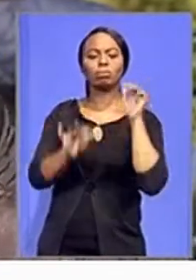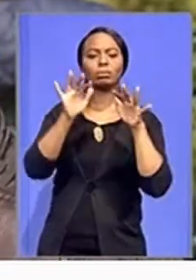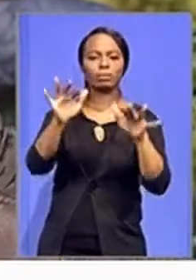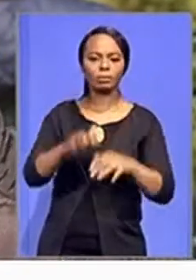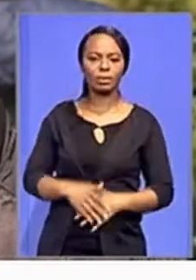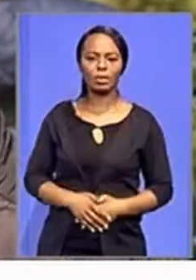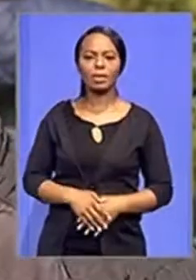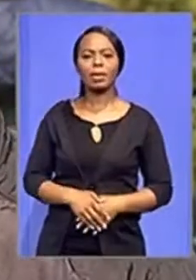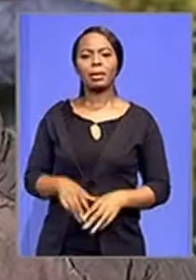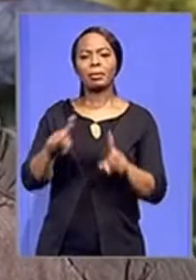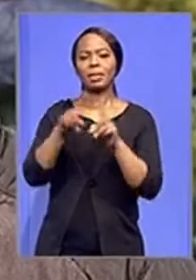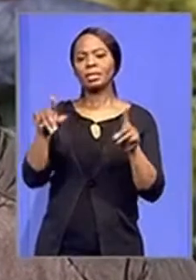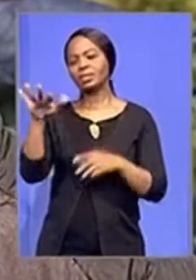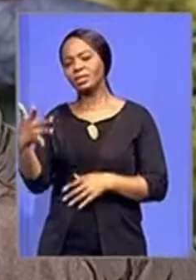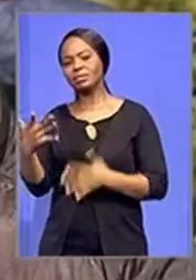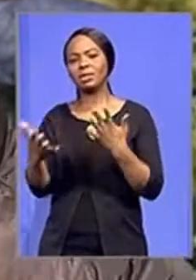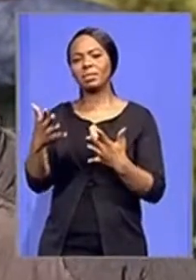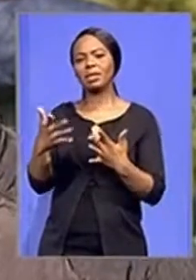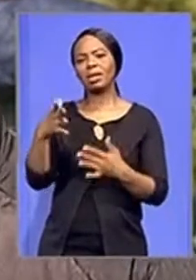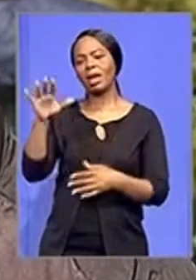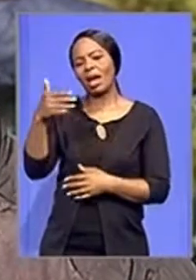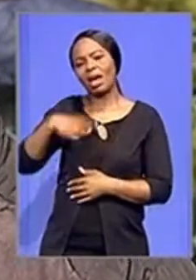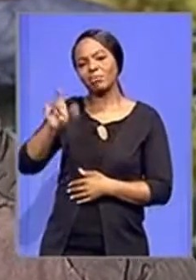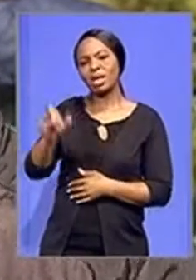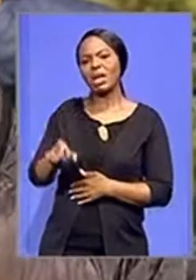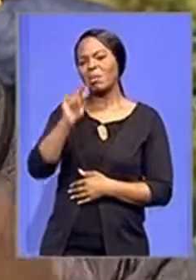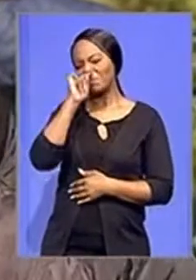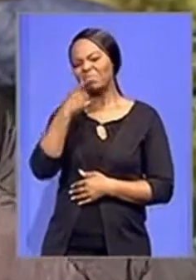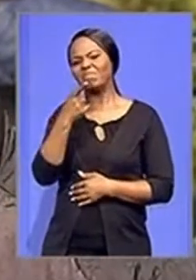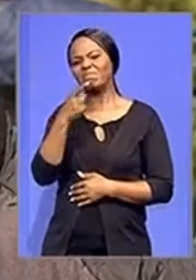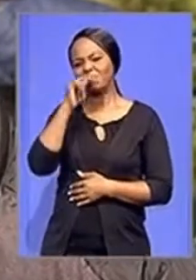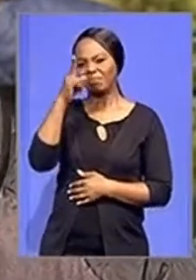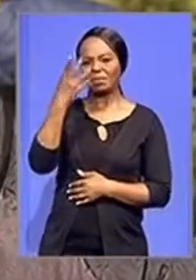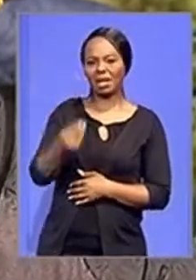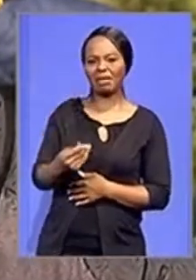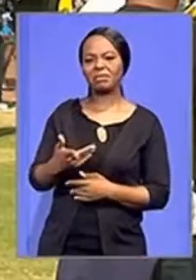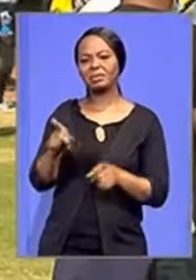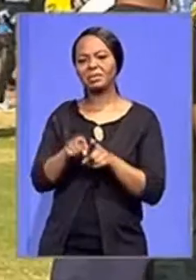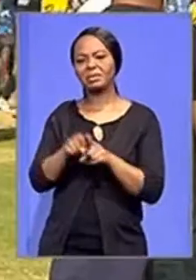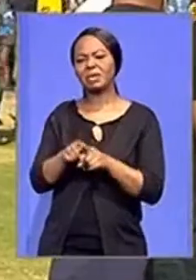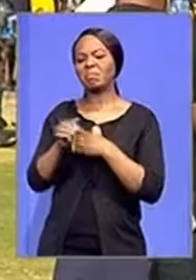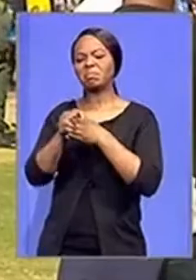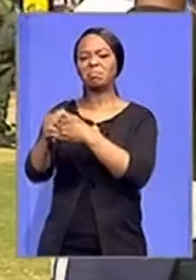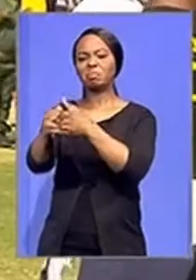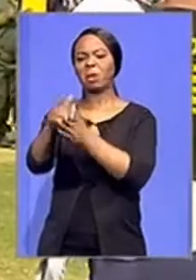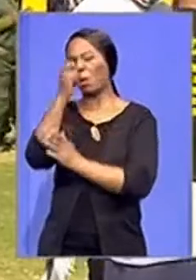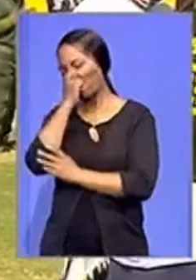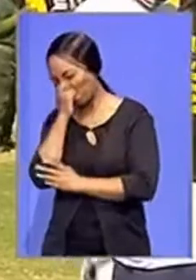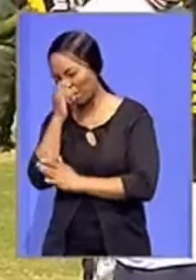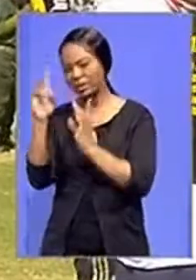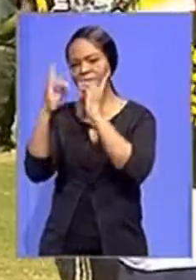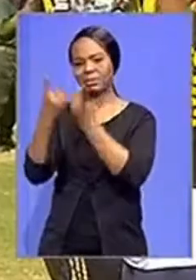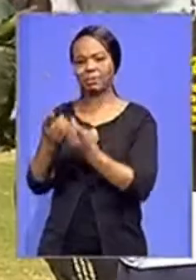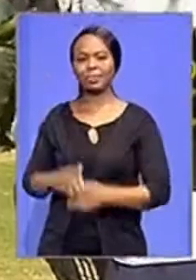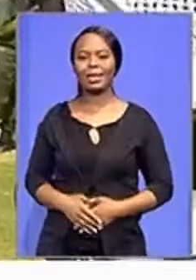worse when you get an extraordinary person who's very arrogant steering that department. We believe